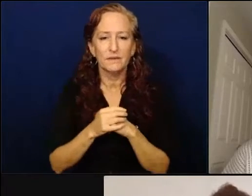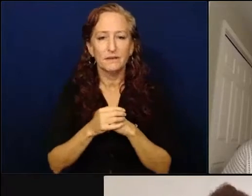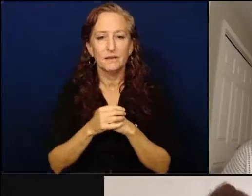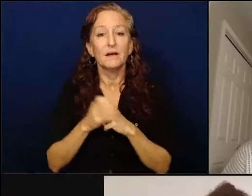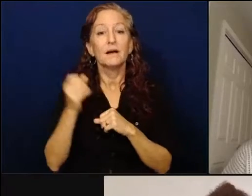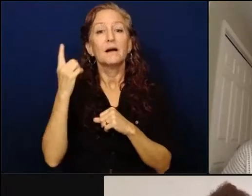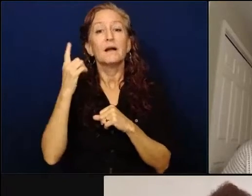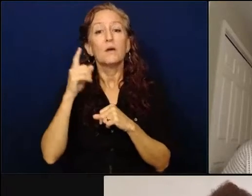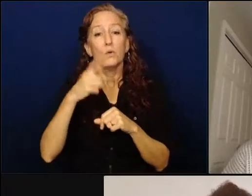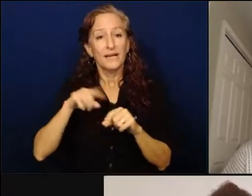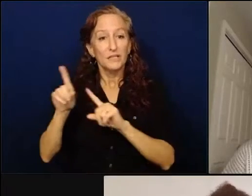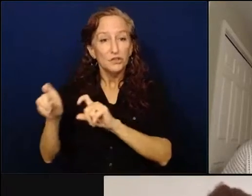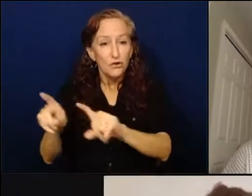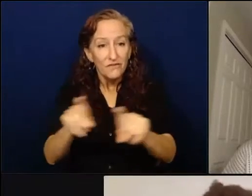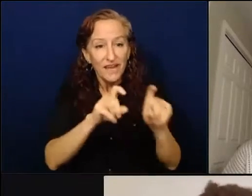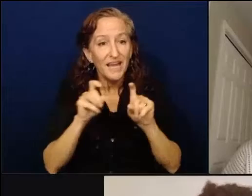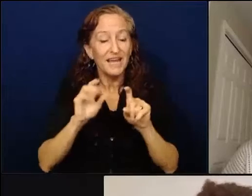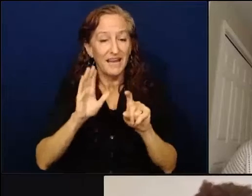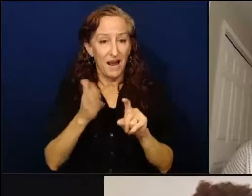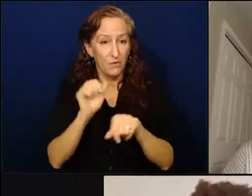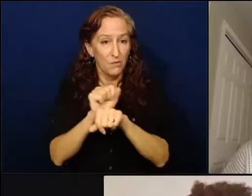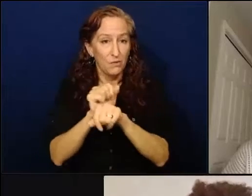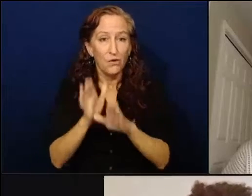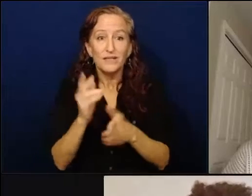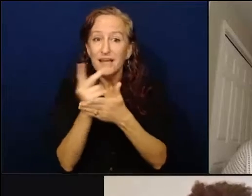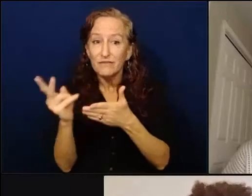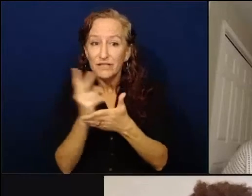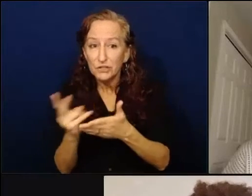of our employees every 2 weeks just to gauge sentiment, right? How are you